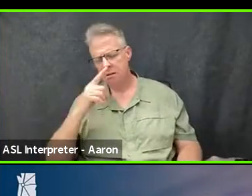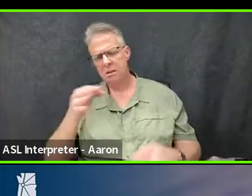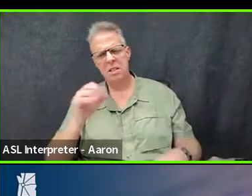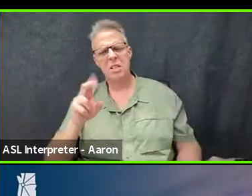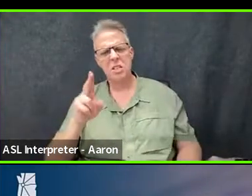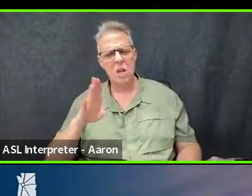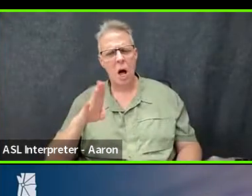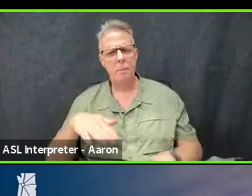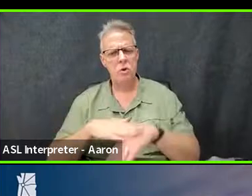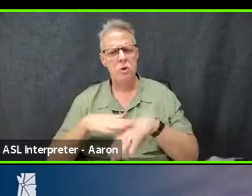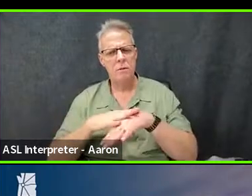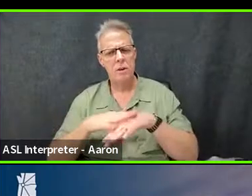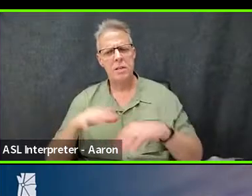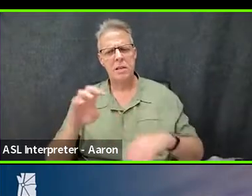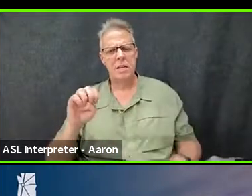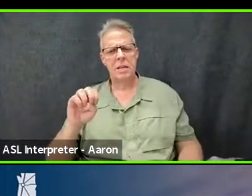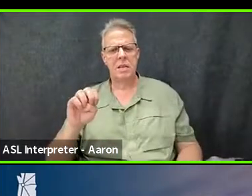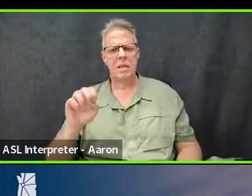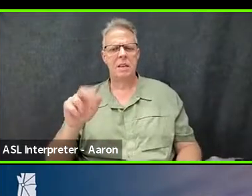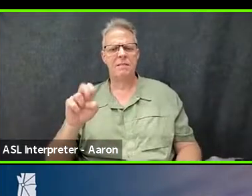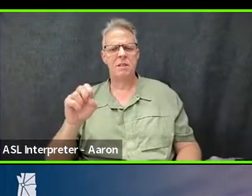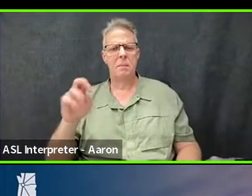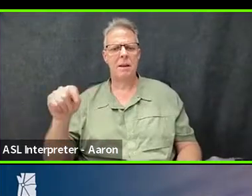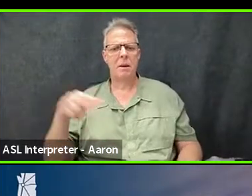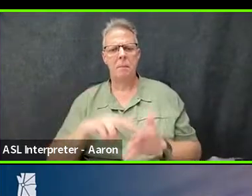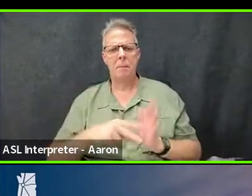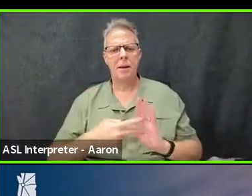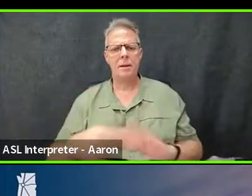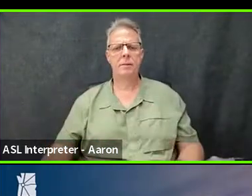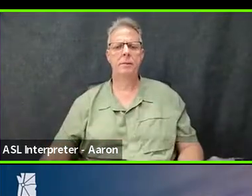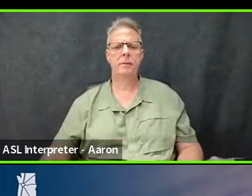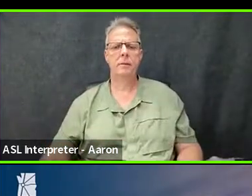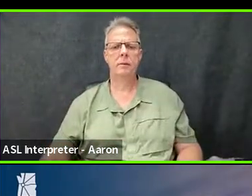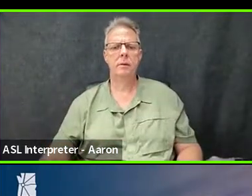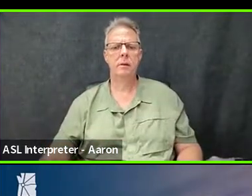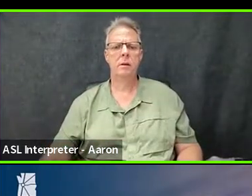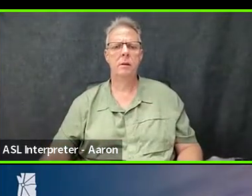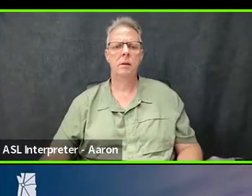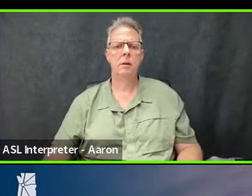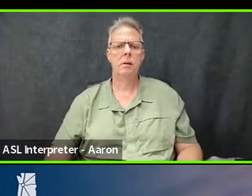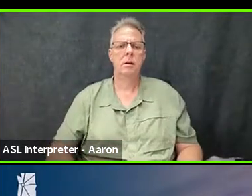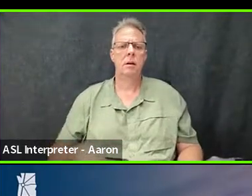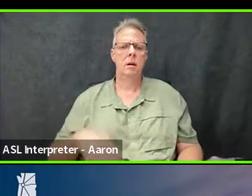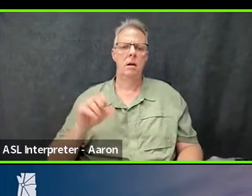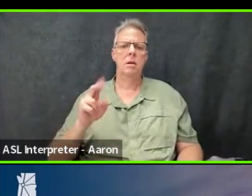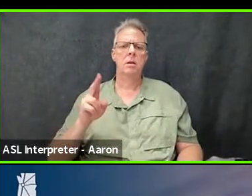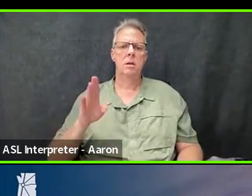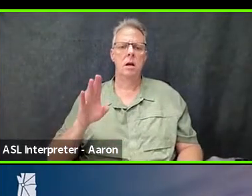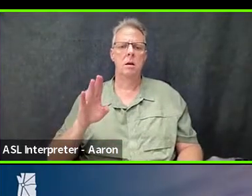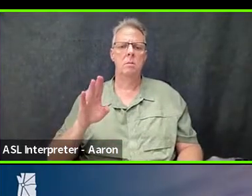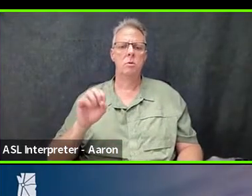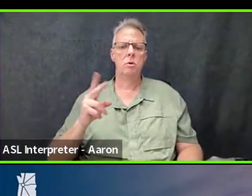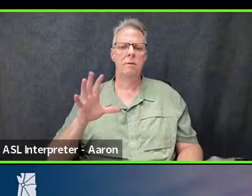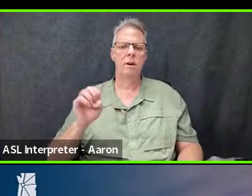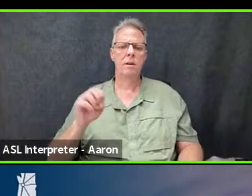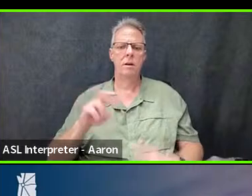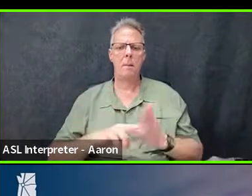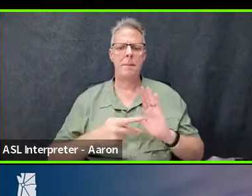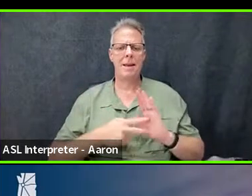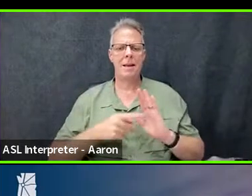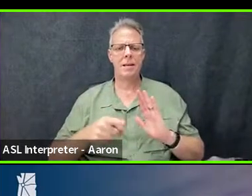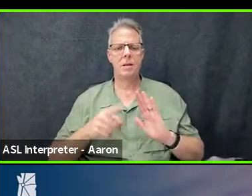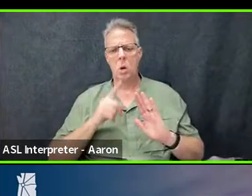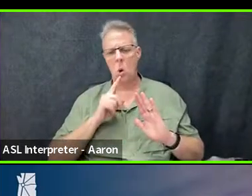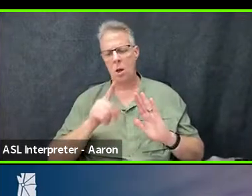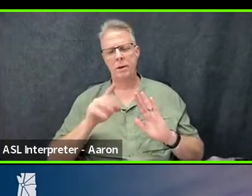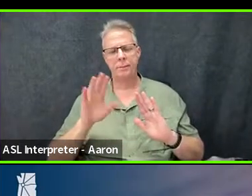easement means? Yeah, I'll start with that. So A subsurface easement is essentially a